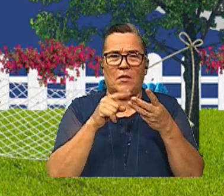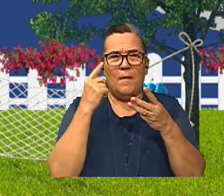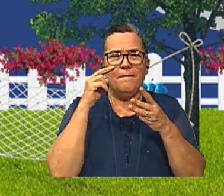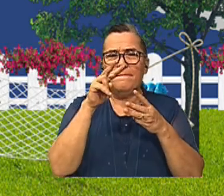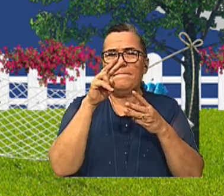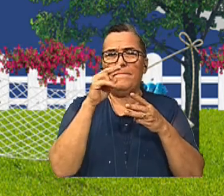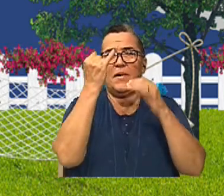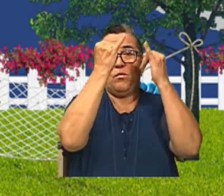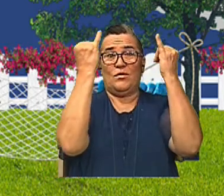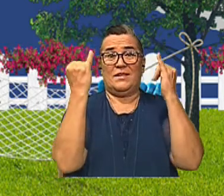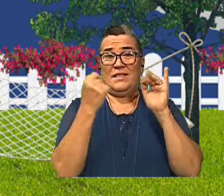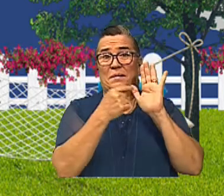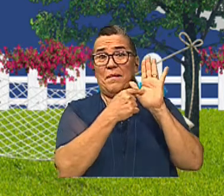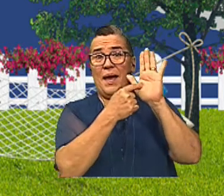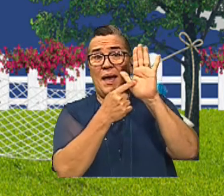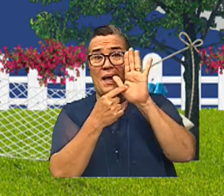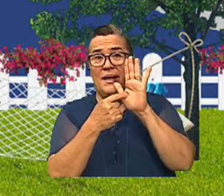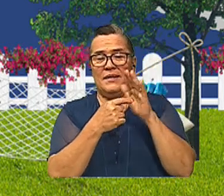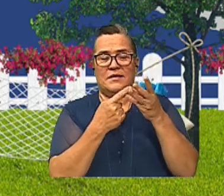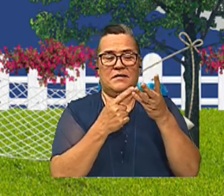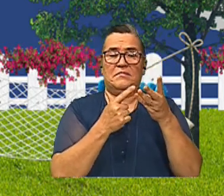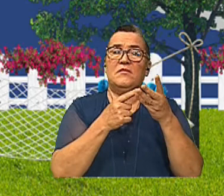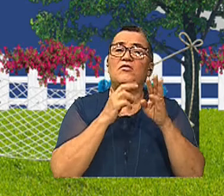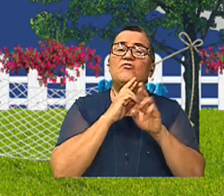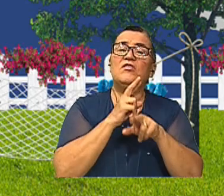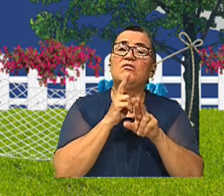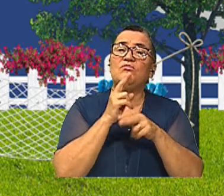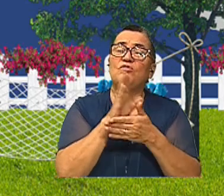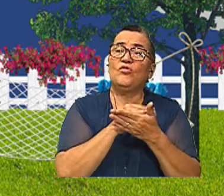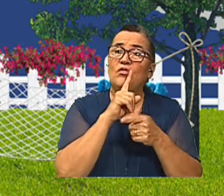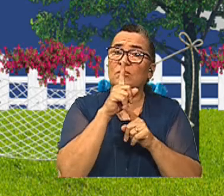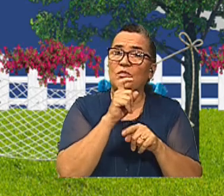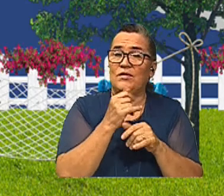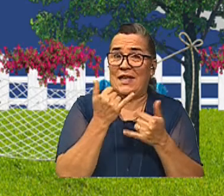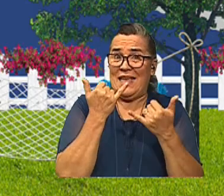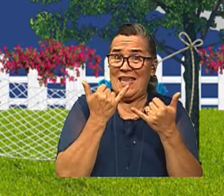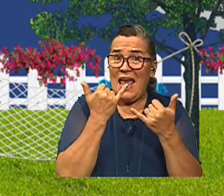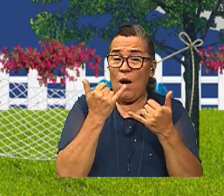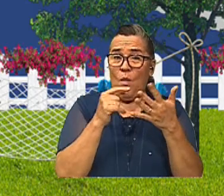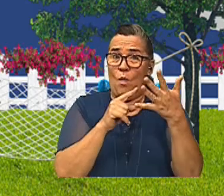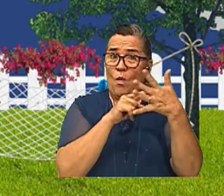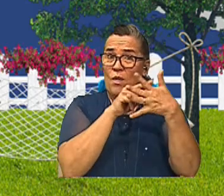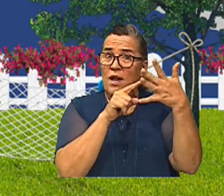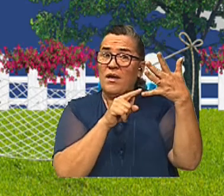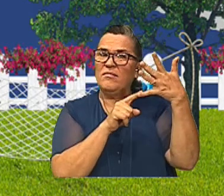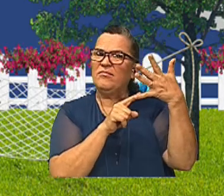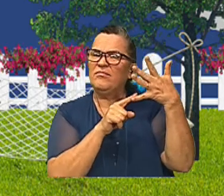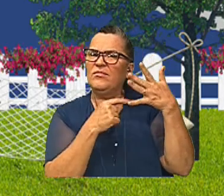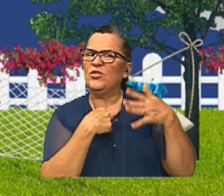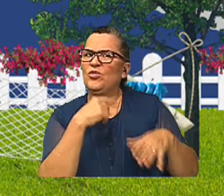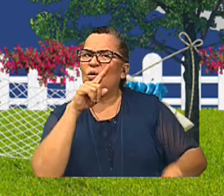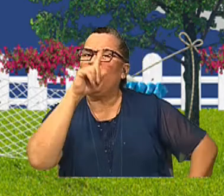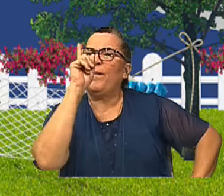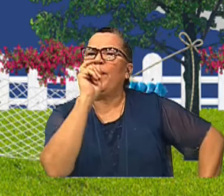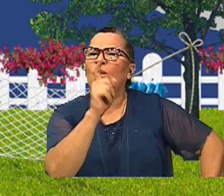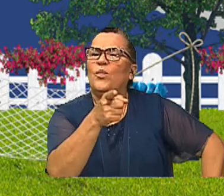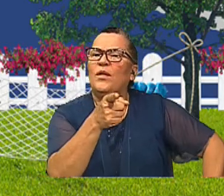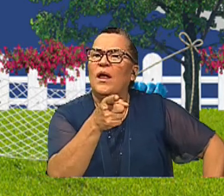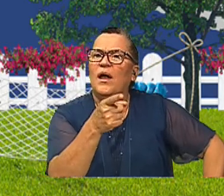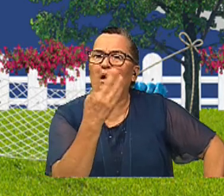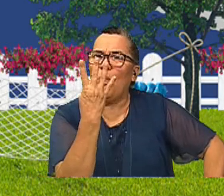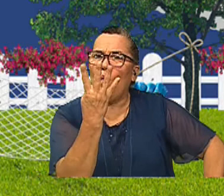images. We answered some questions. And now, I'm going to ask you 4